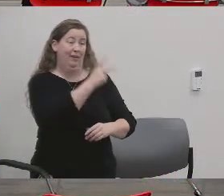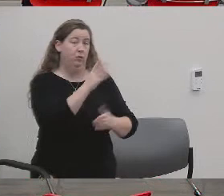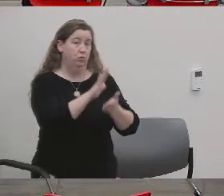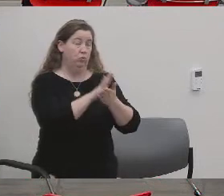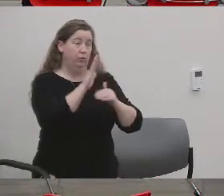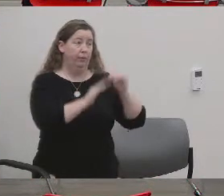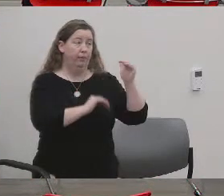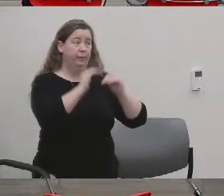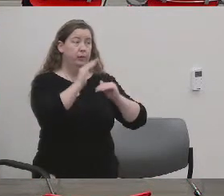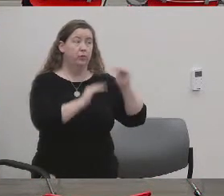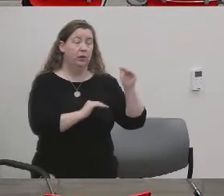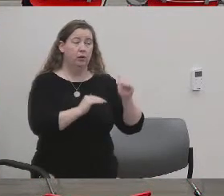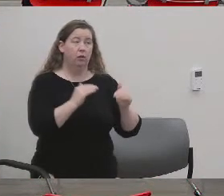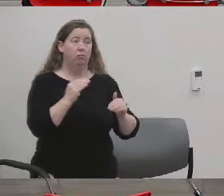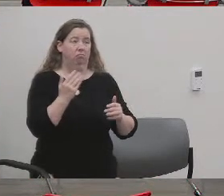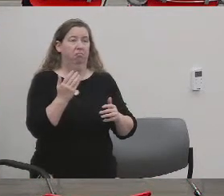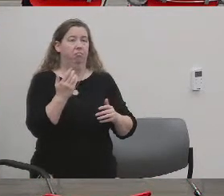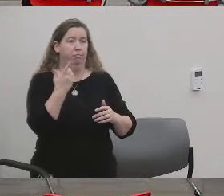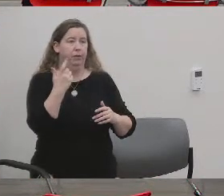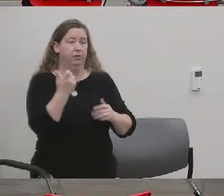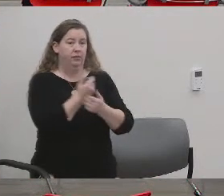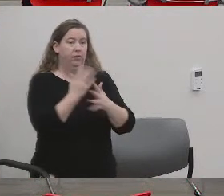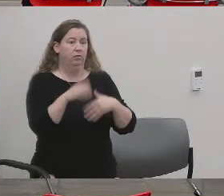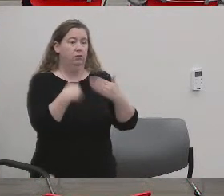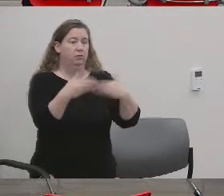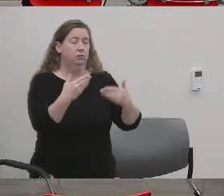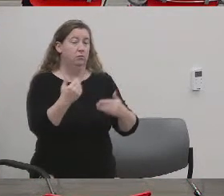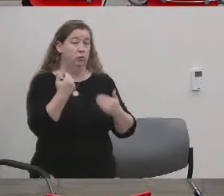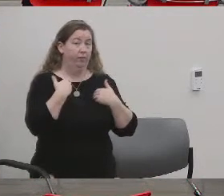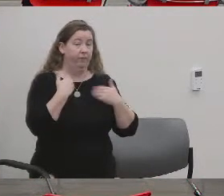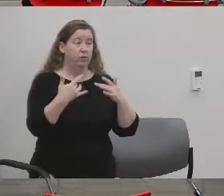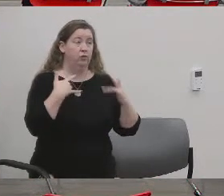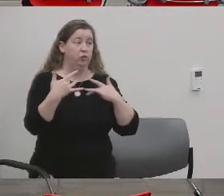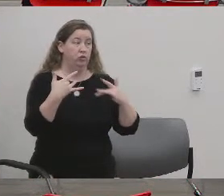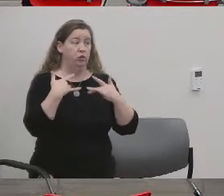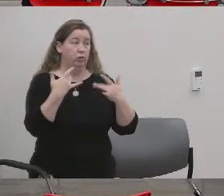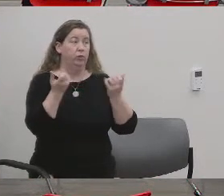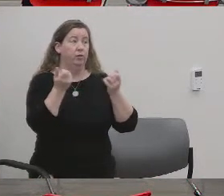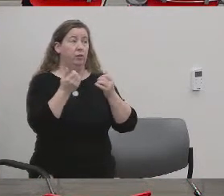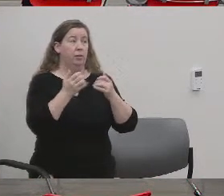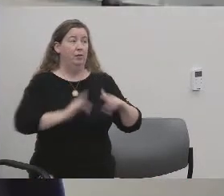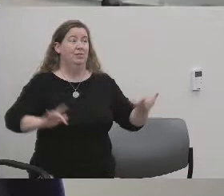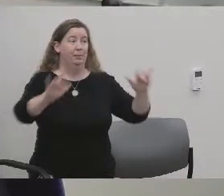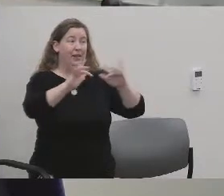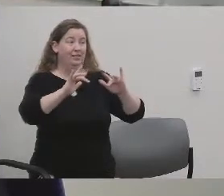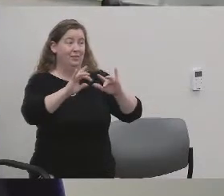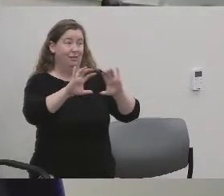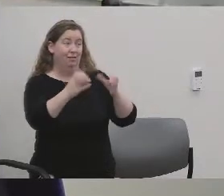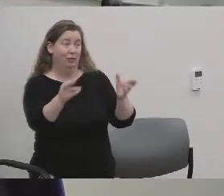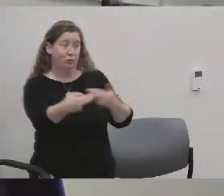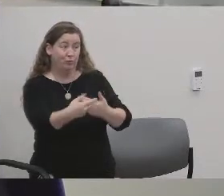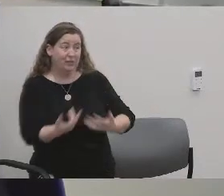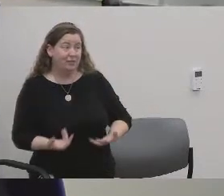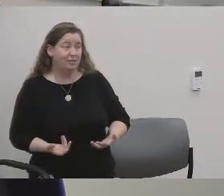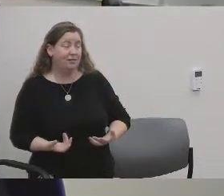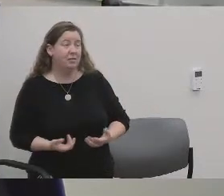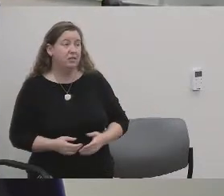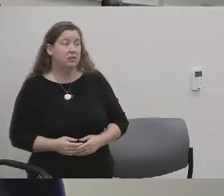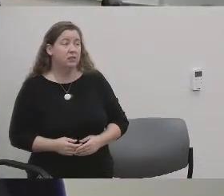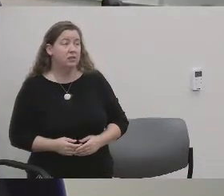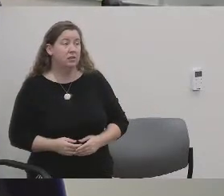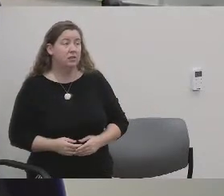because things have been going so well? Is there any concern then with the amount of space in the classrooms?